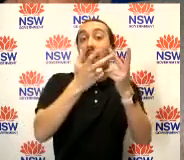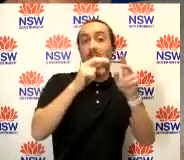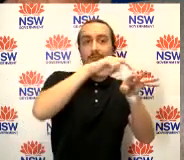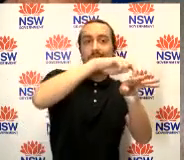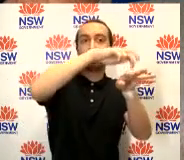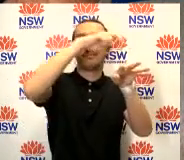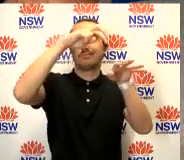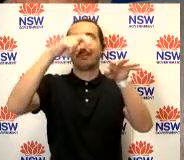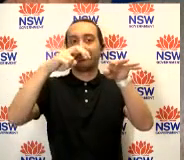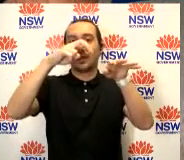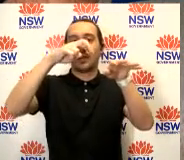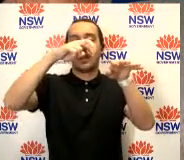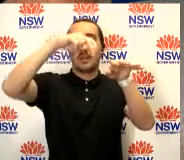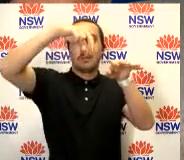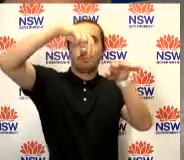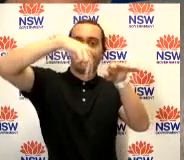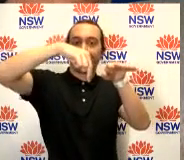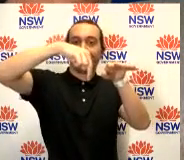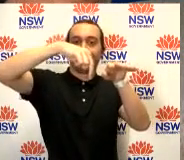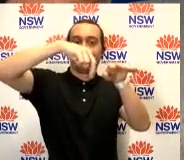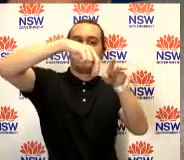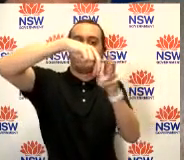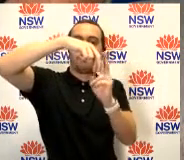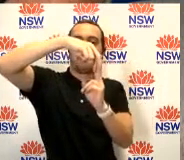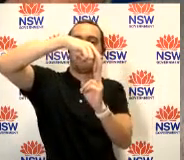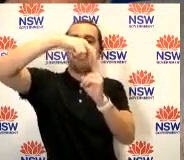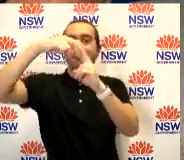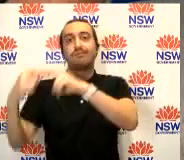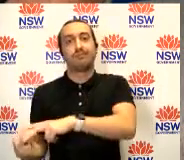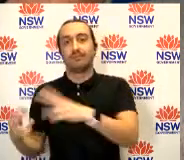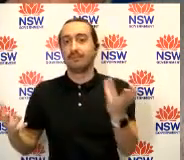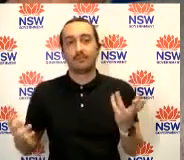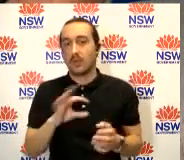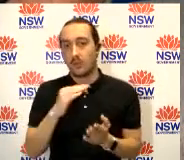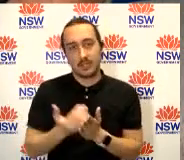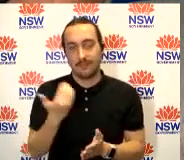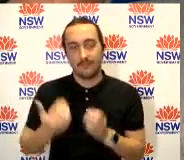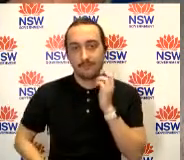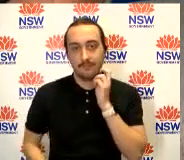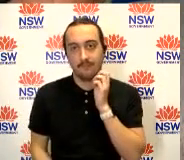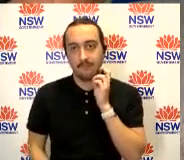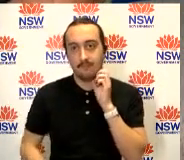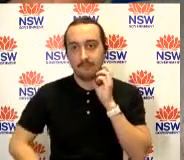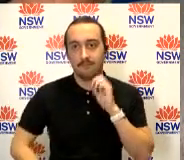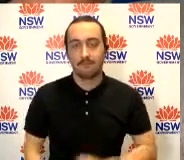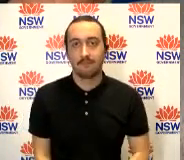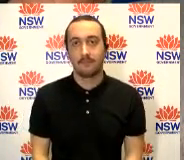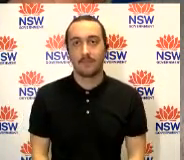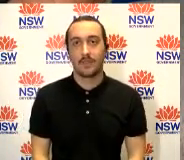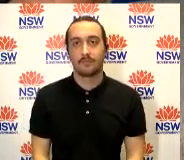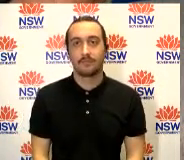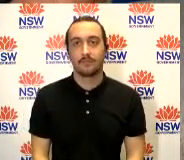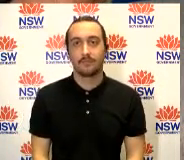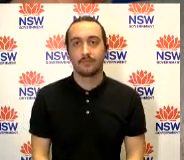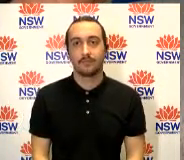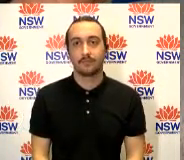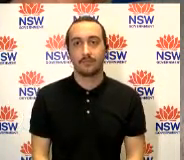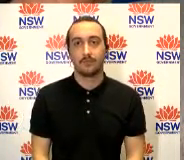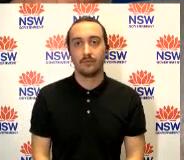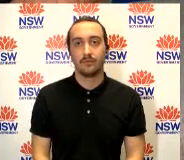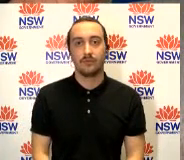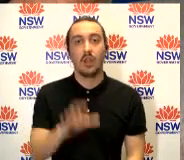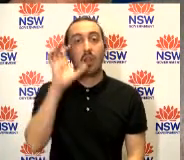to do it. So, I was just coming onto the ladder point and that 3 points of contact. I think maybe the more importantly is we focus on not